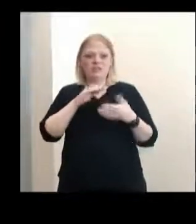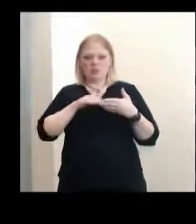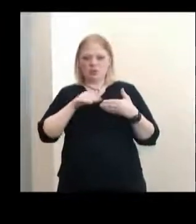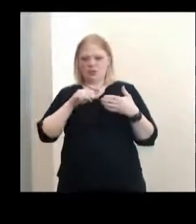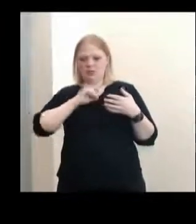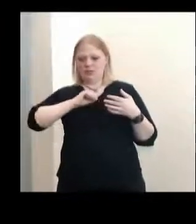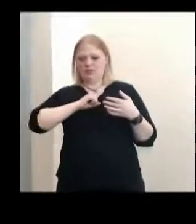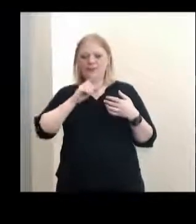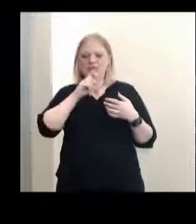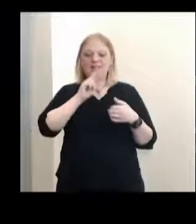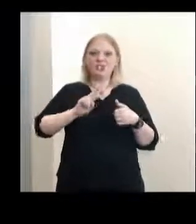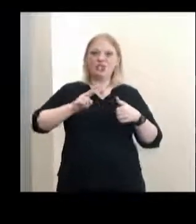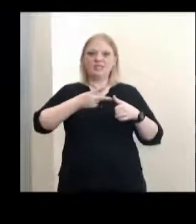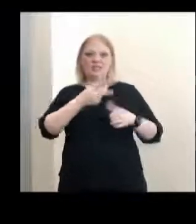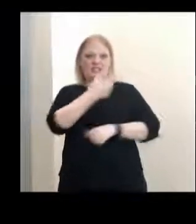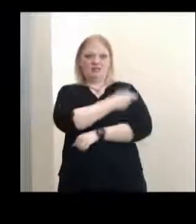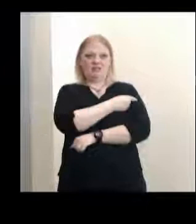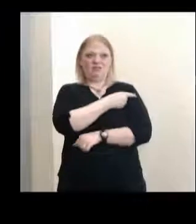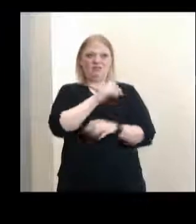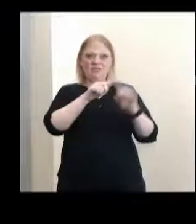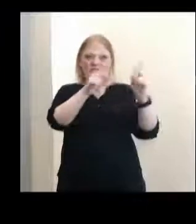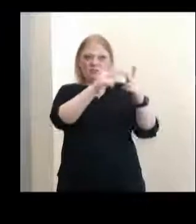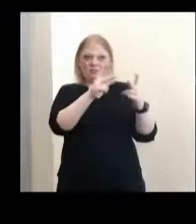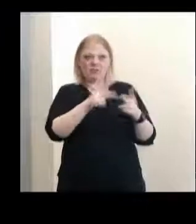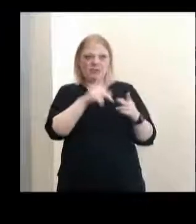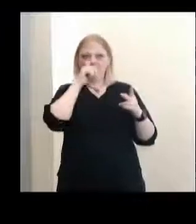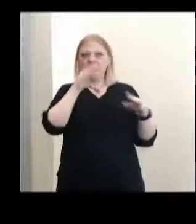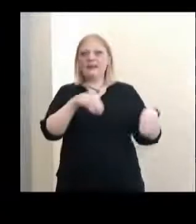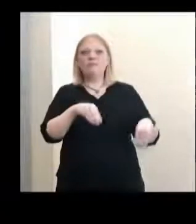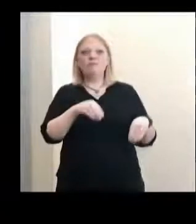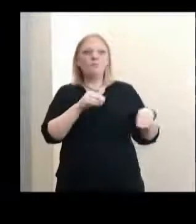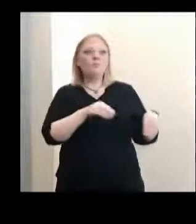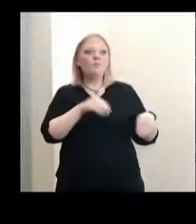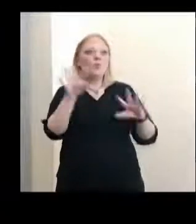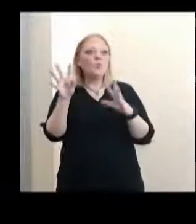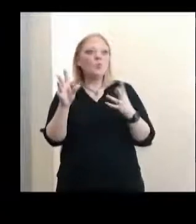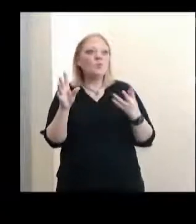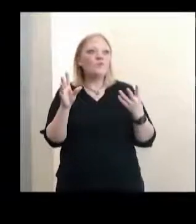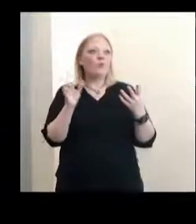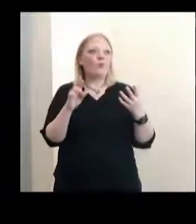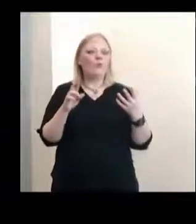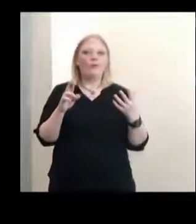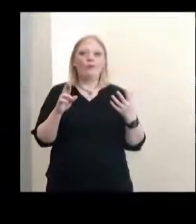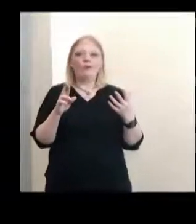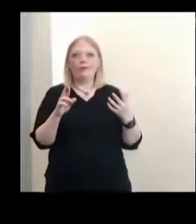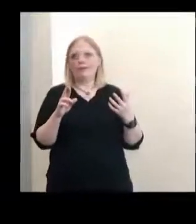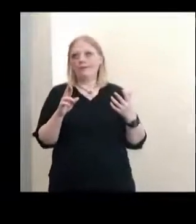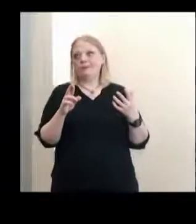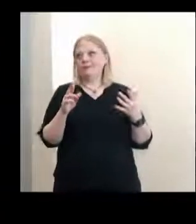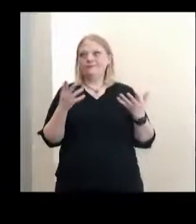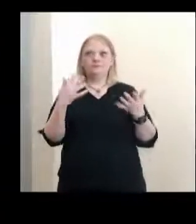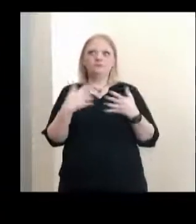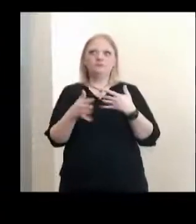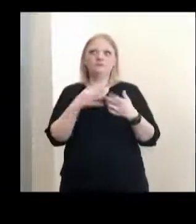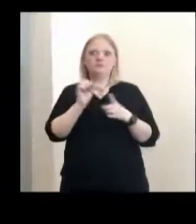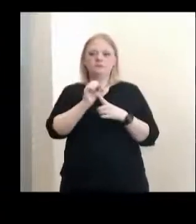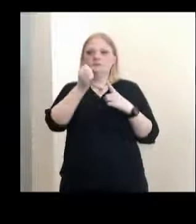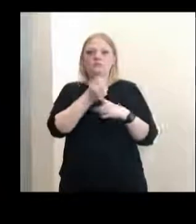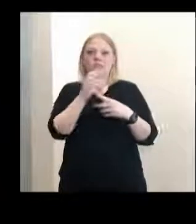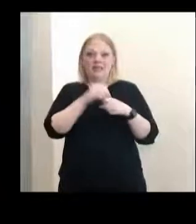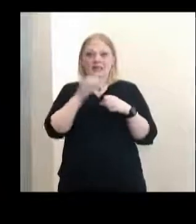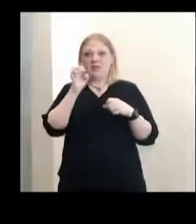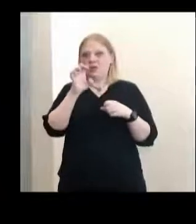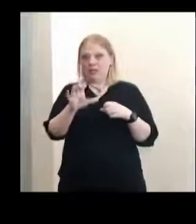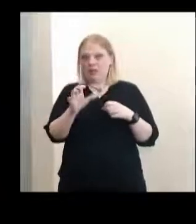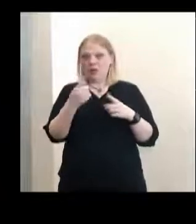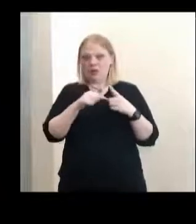dose somewhere else, and they've moved, or they had, some type of situation where they're in Erie County when it's